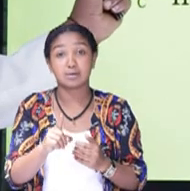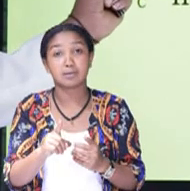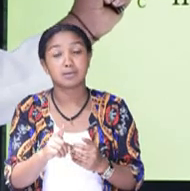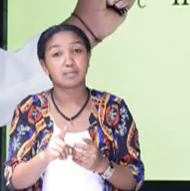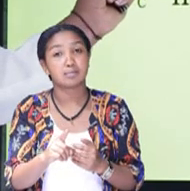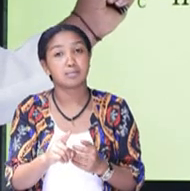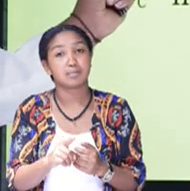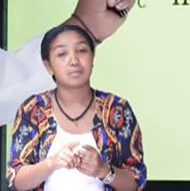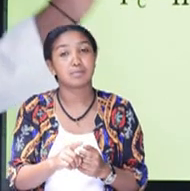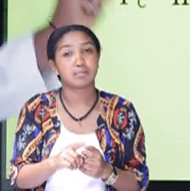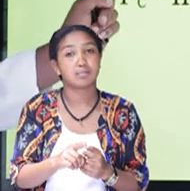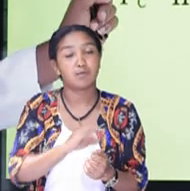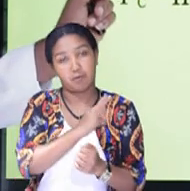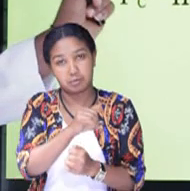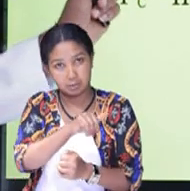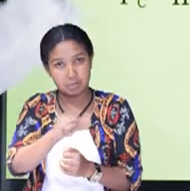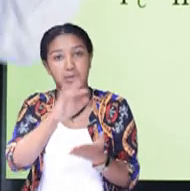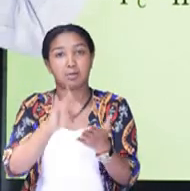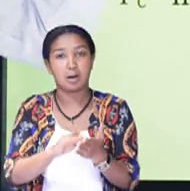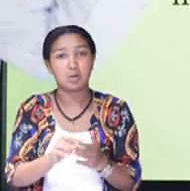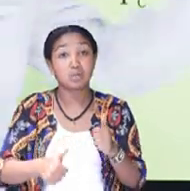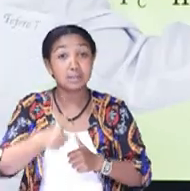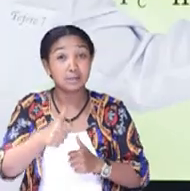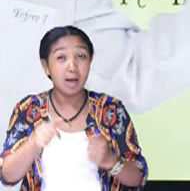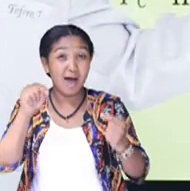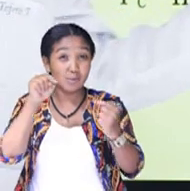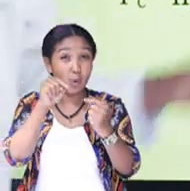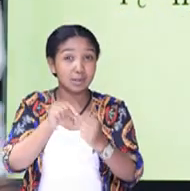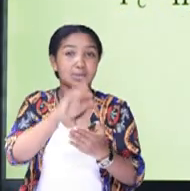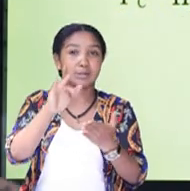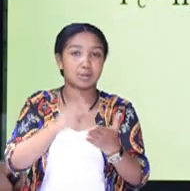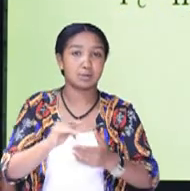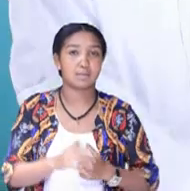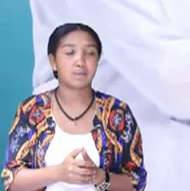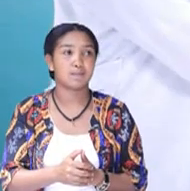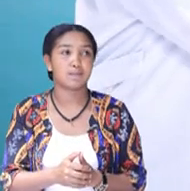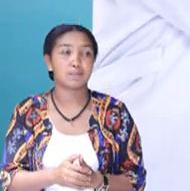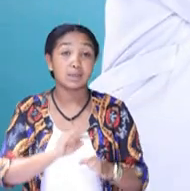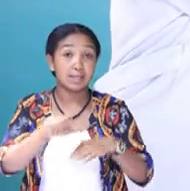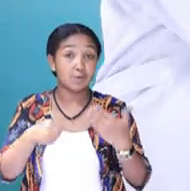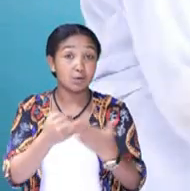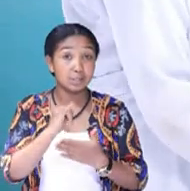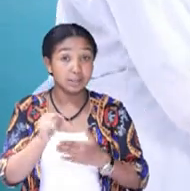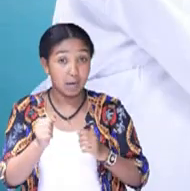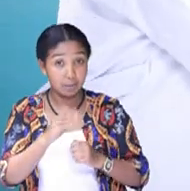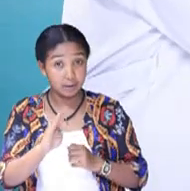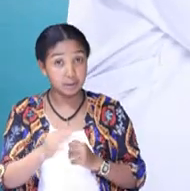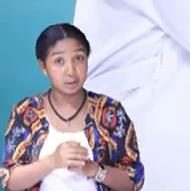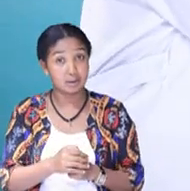also known to be centripetal force, a force which is acting towards the center. Therefore, it can